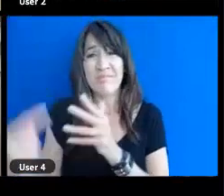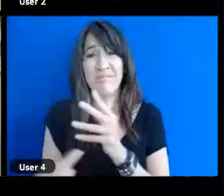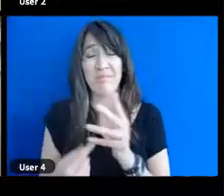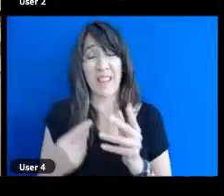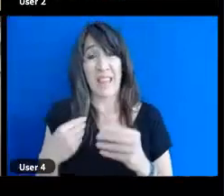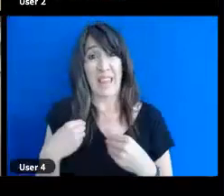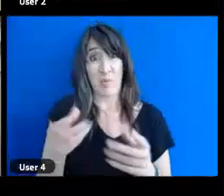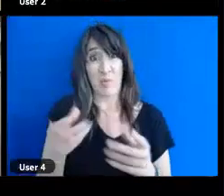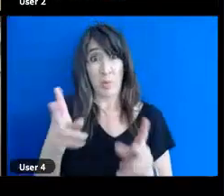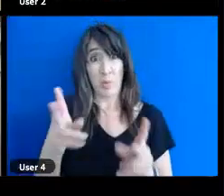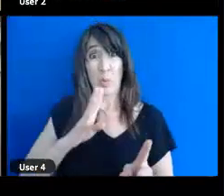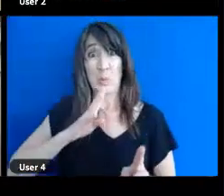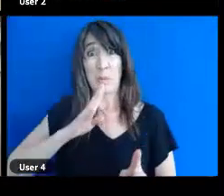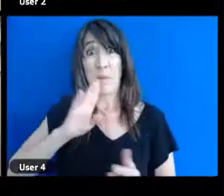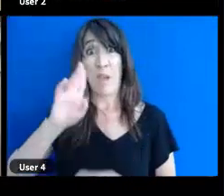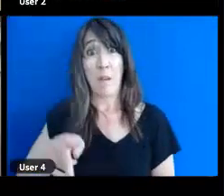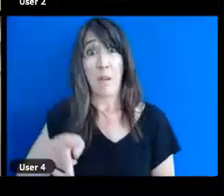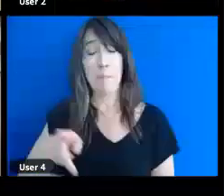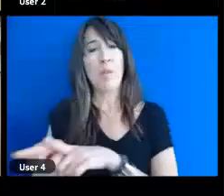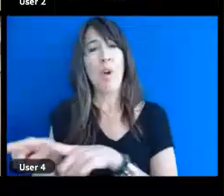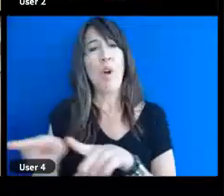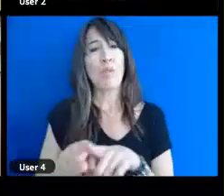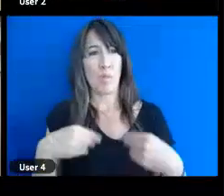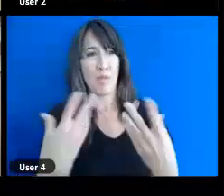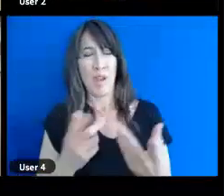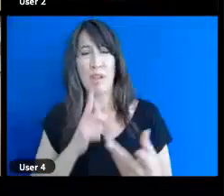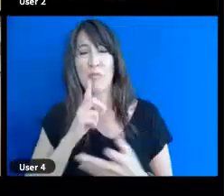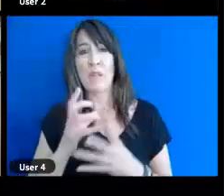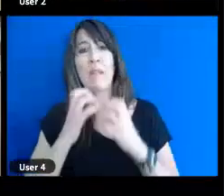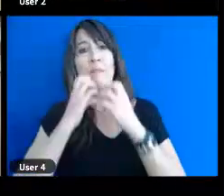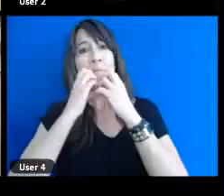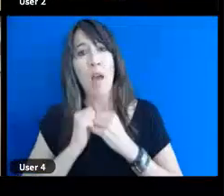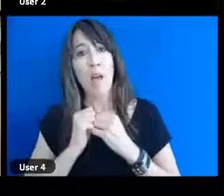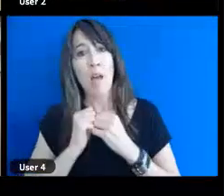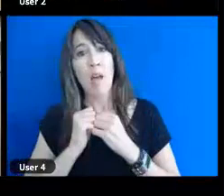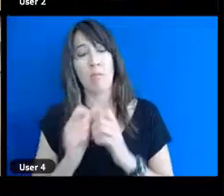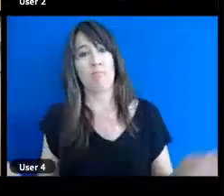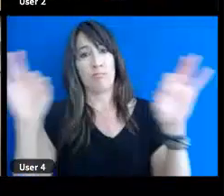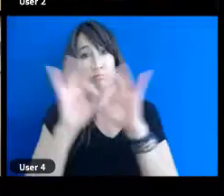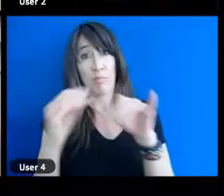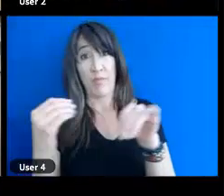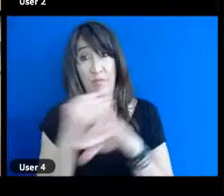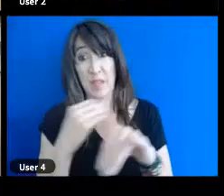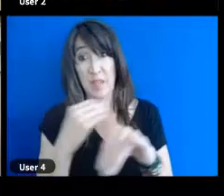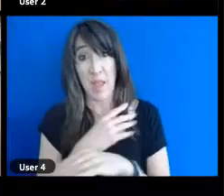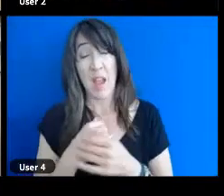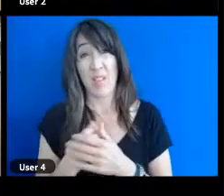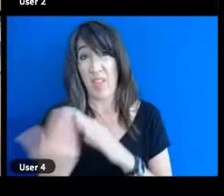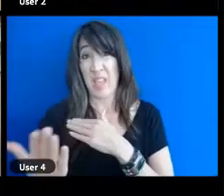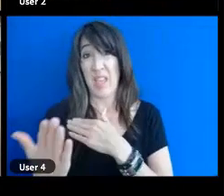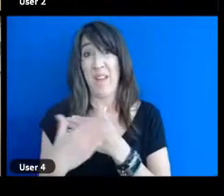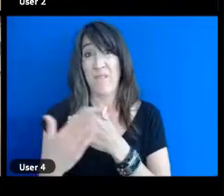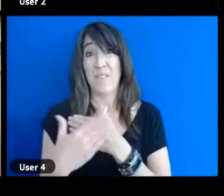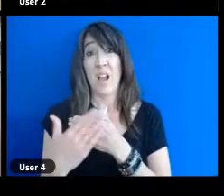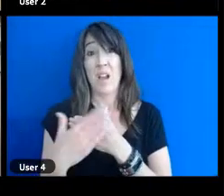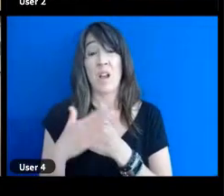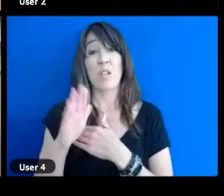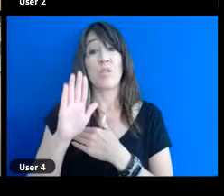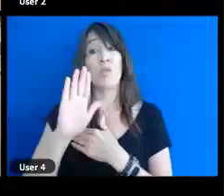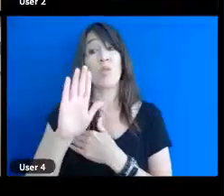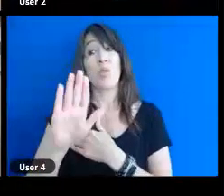of backgrounds a voice in your organization, but they can also provide you really valuable, important